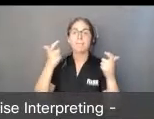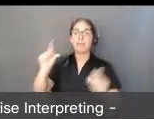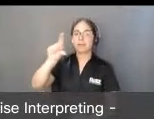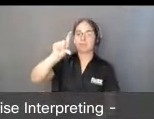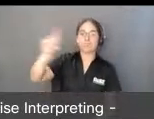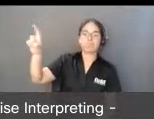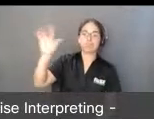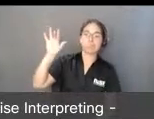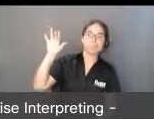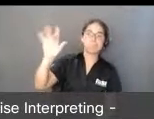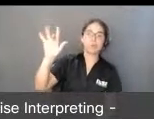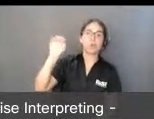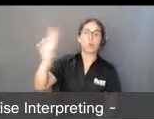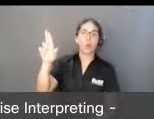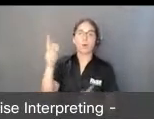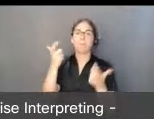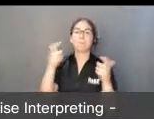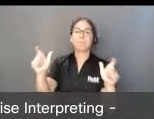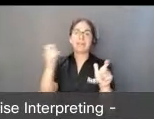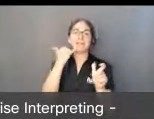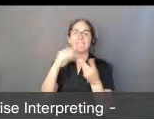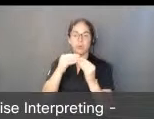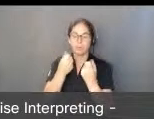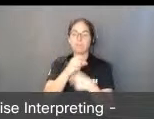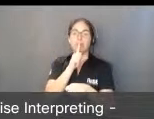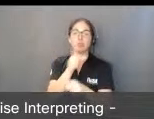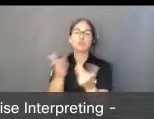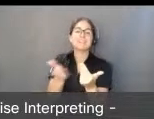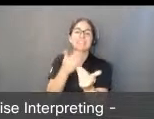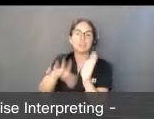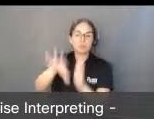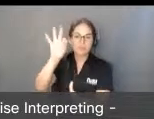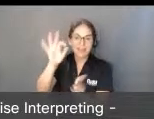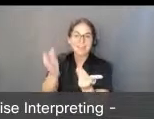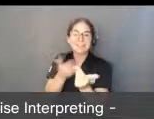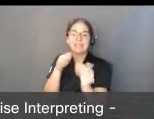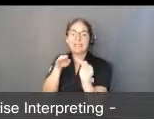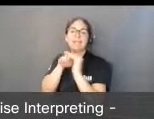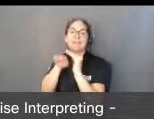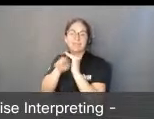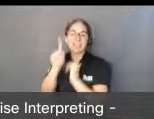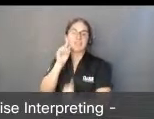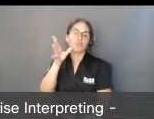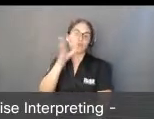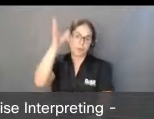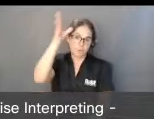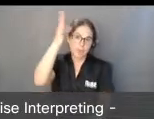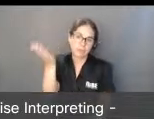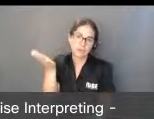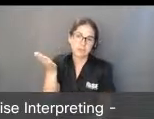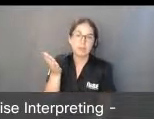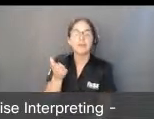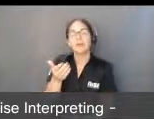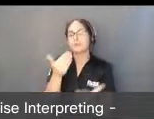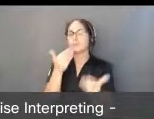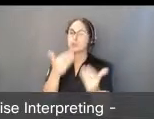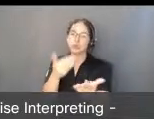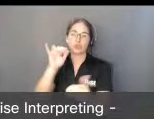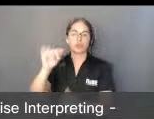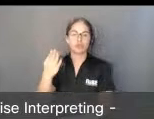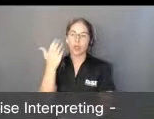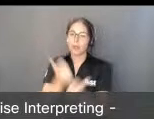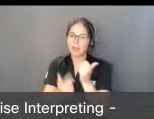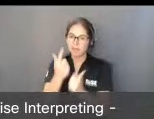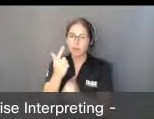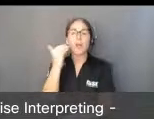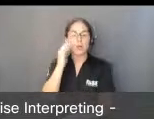numbers, emails, etc. So making that accessible for our parents would be great. Great job, everybody. This was incredible. And there will probably be a couple of